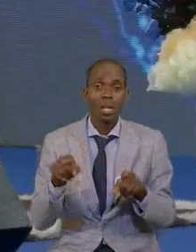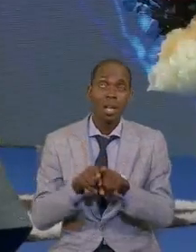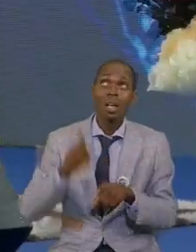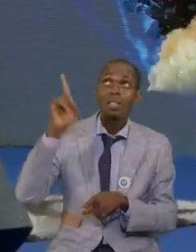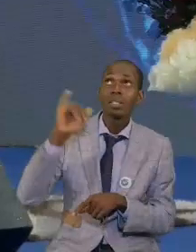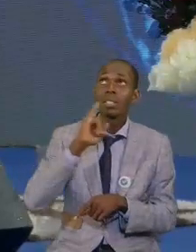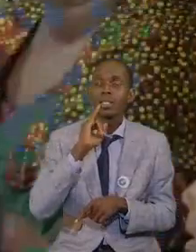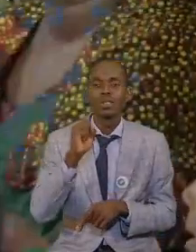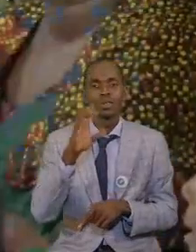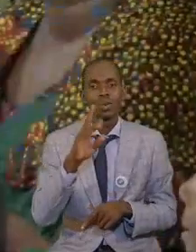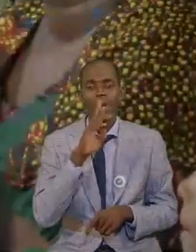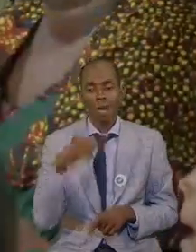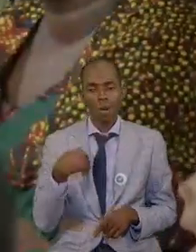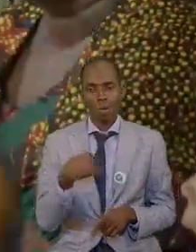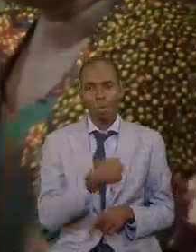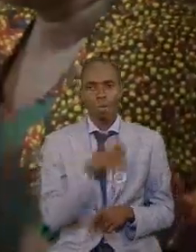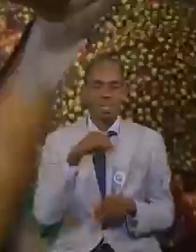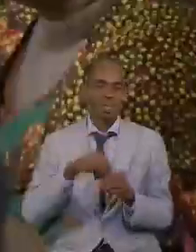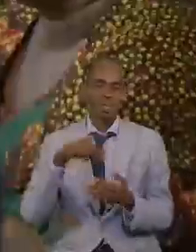we in this world.